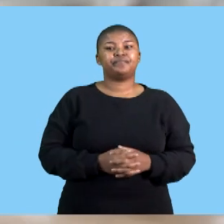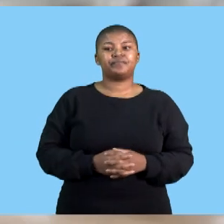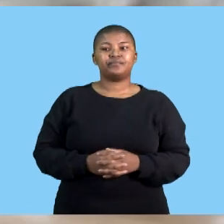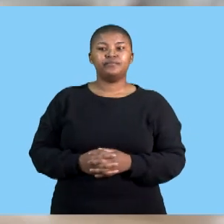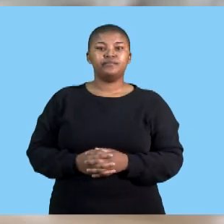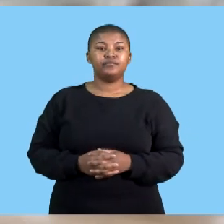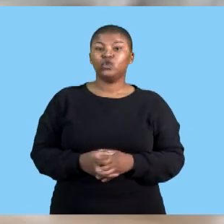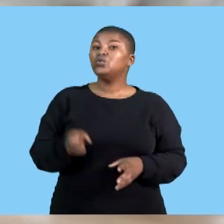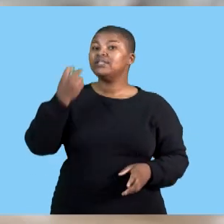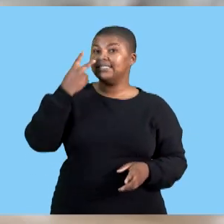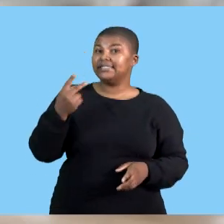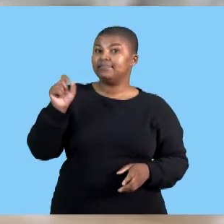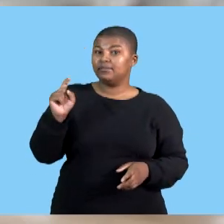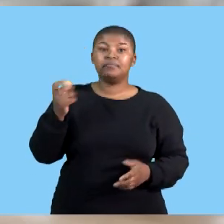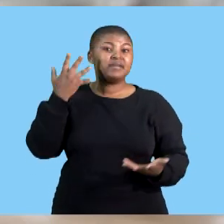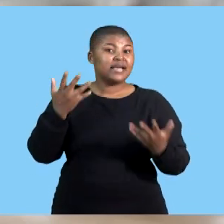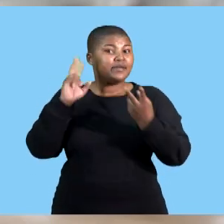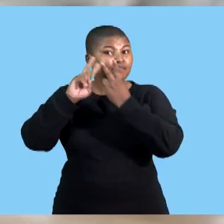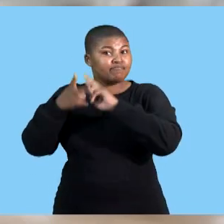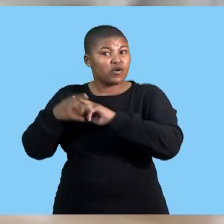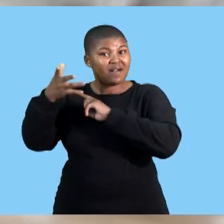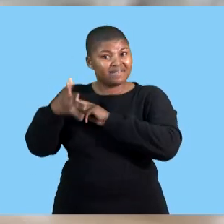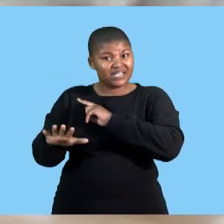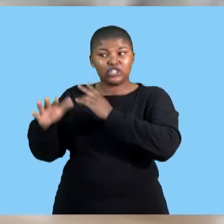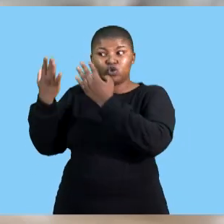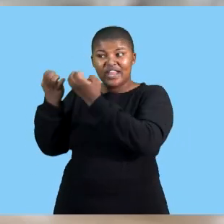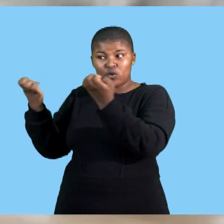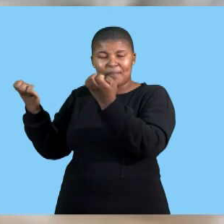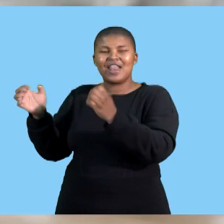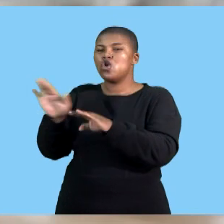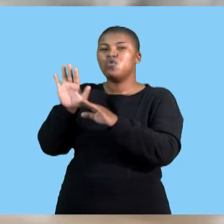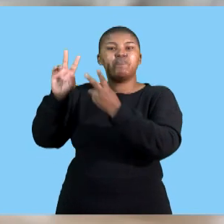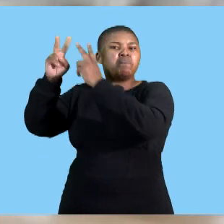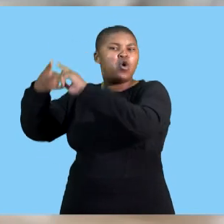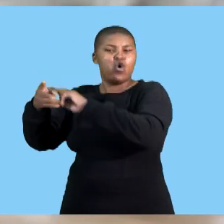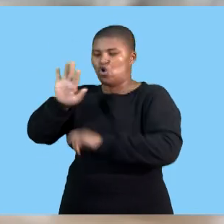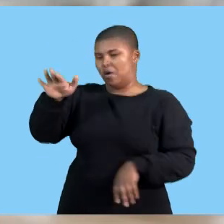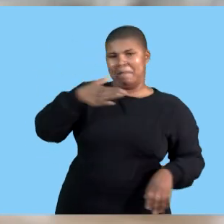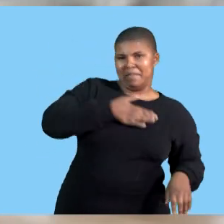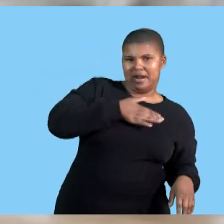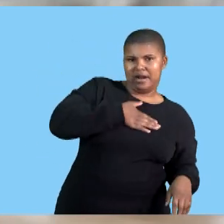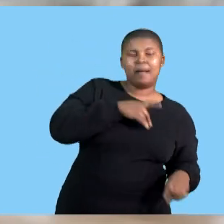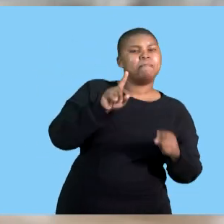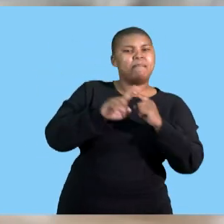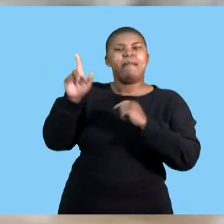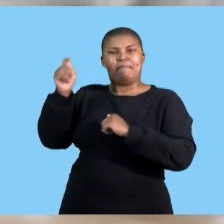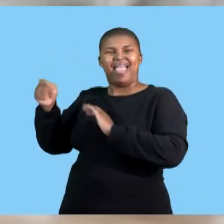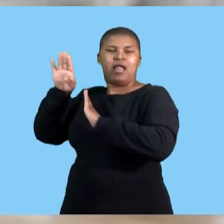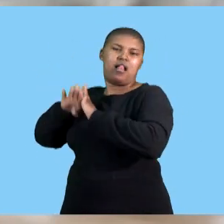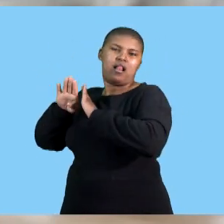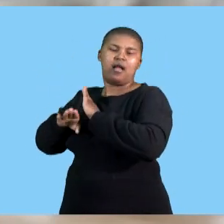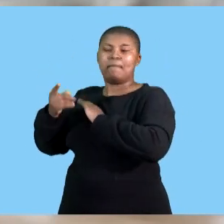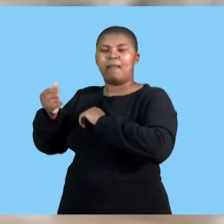So obviously, if you borrow the assets, they won't belong to you, but you will be paying less for those